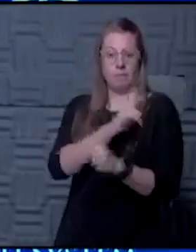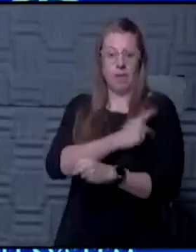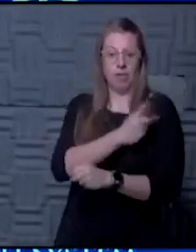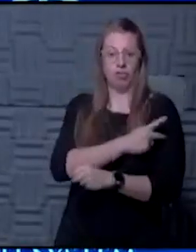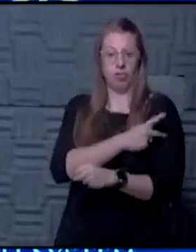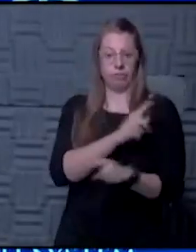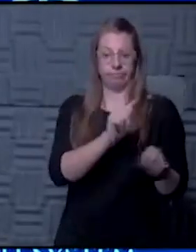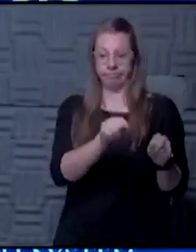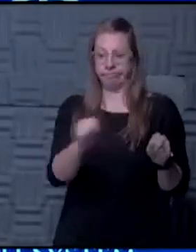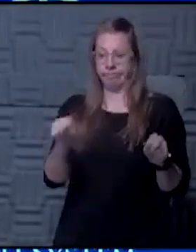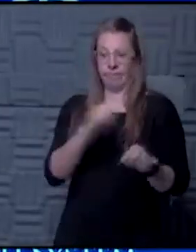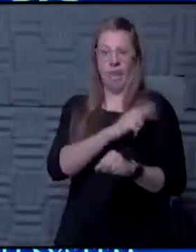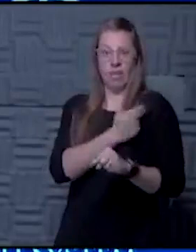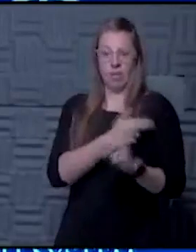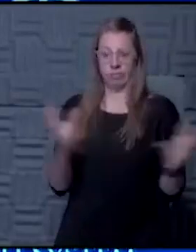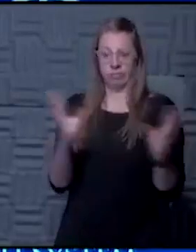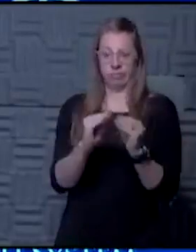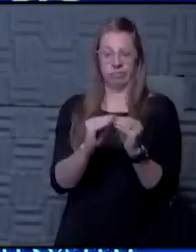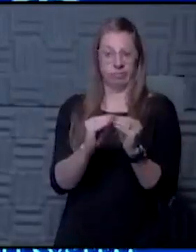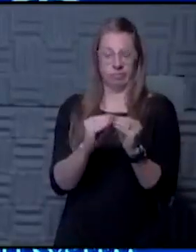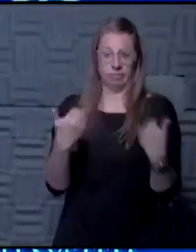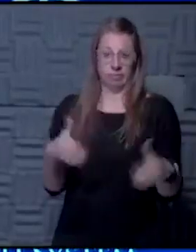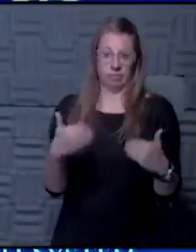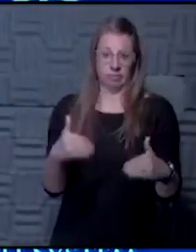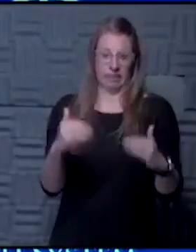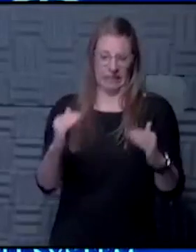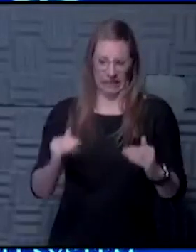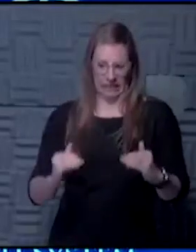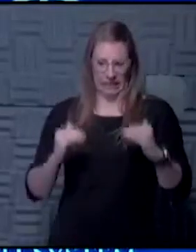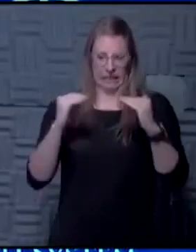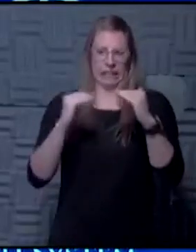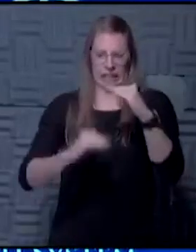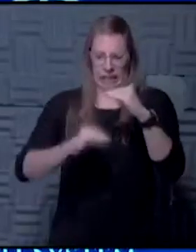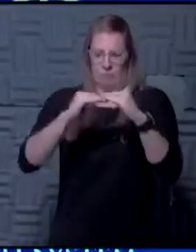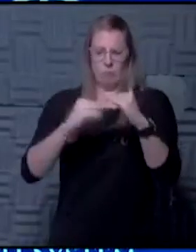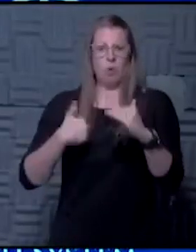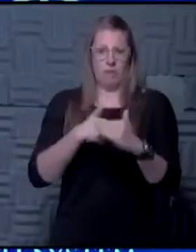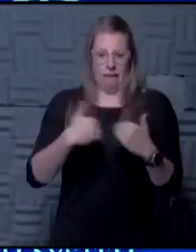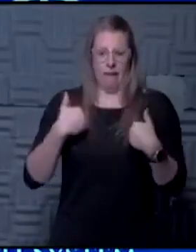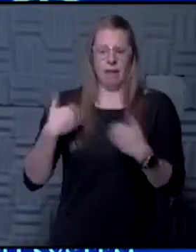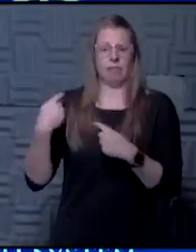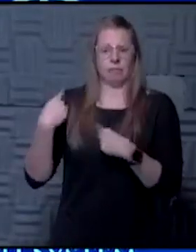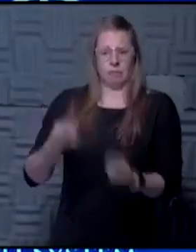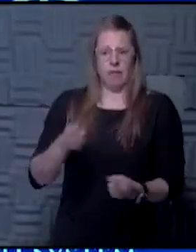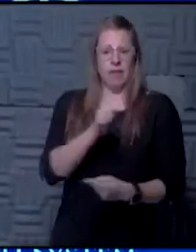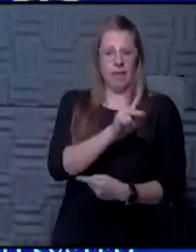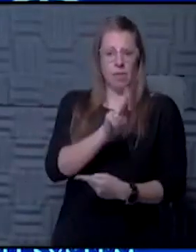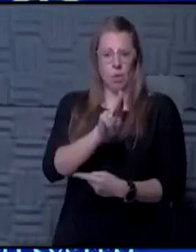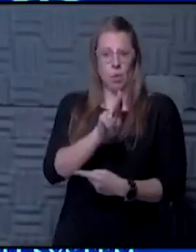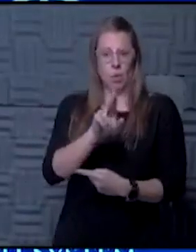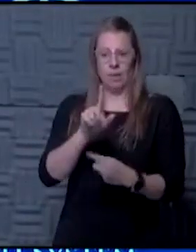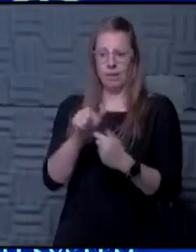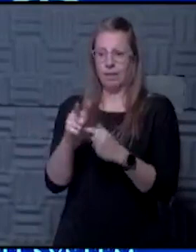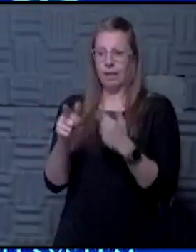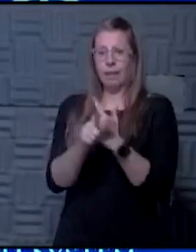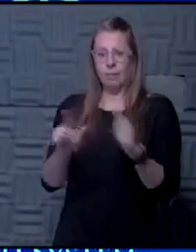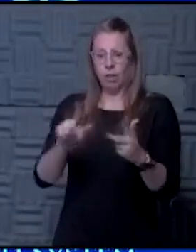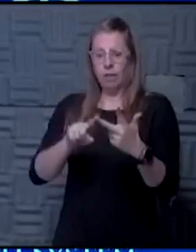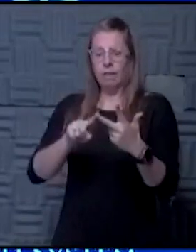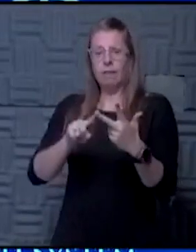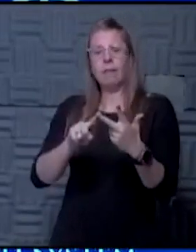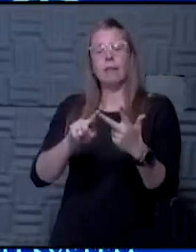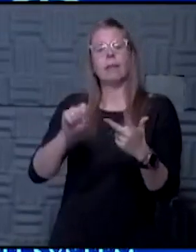those hospitals was actually, I think, the highest we've had. Yeah. And that's KU and Liberty and the St. Luke's